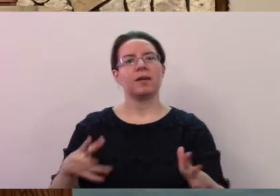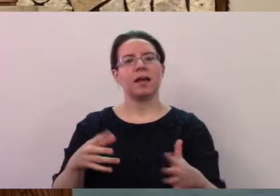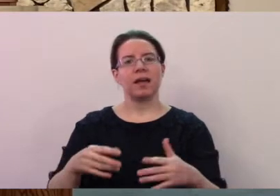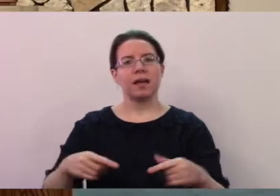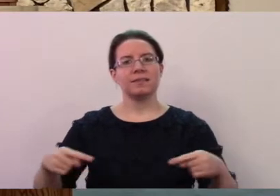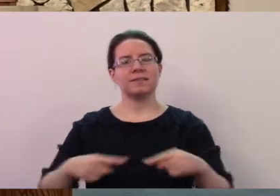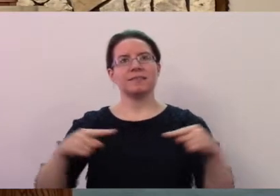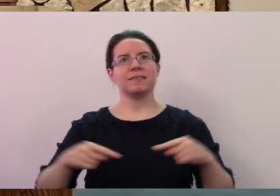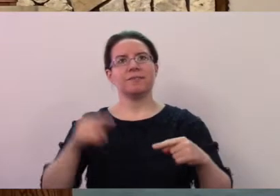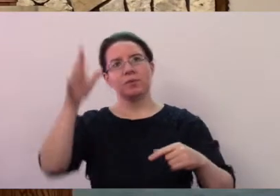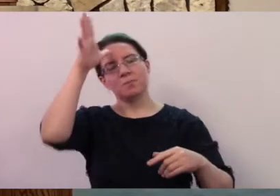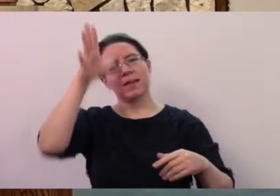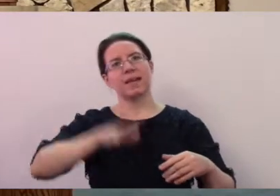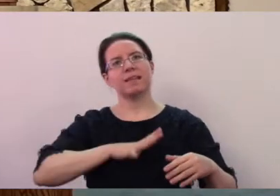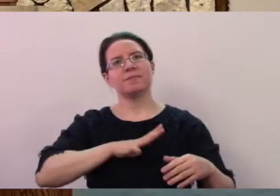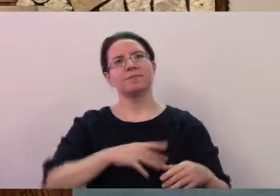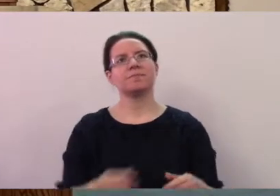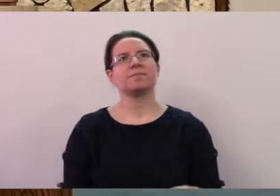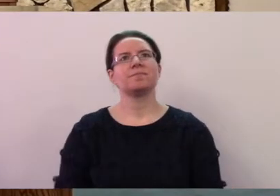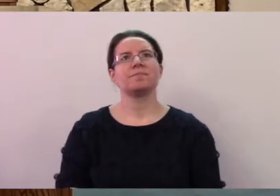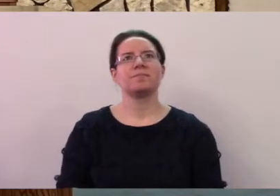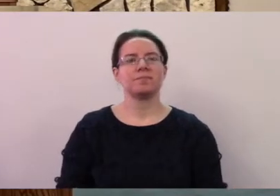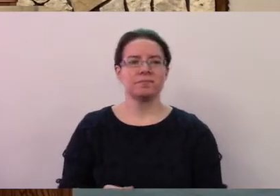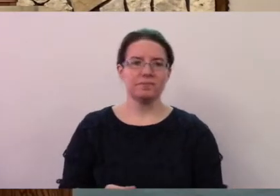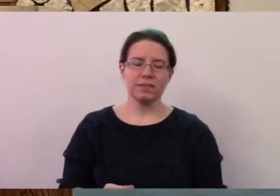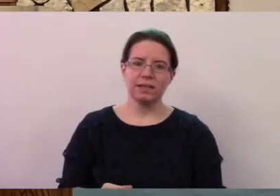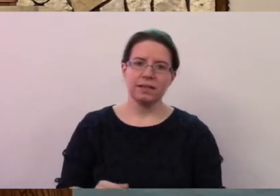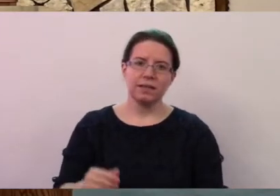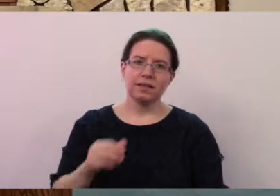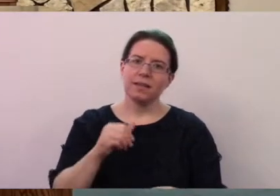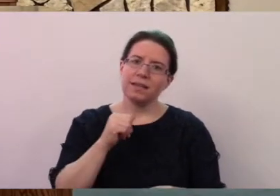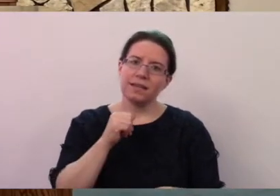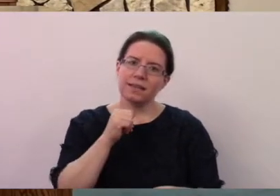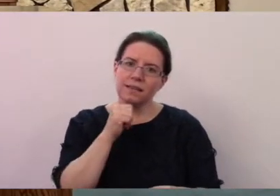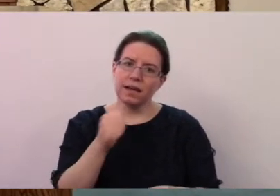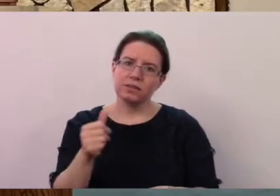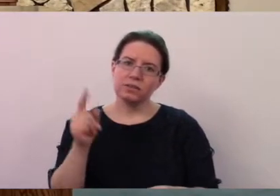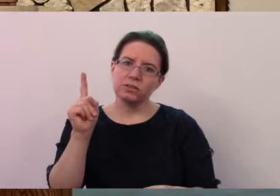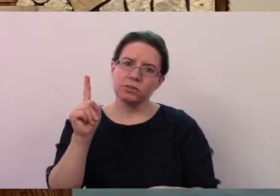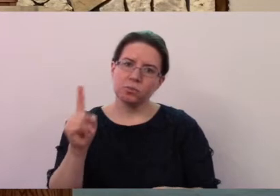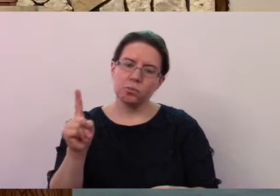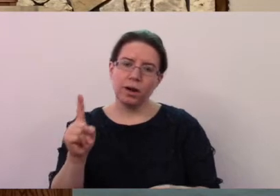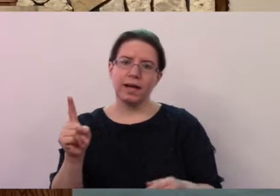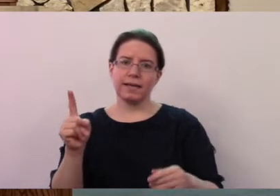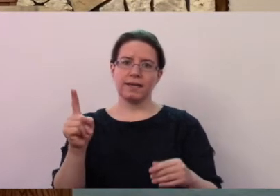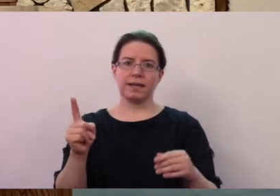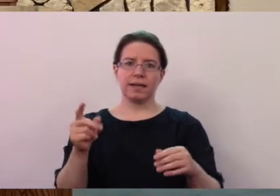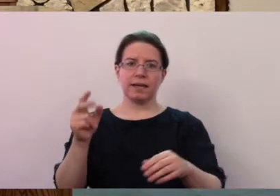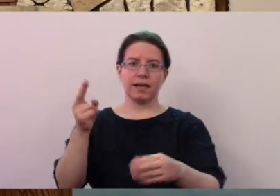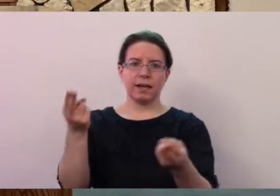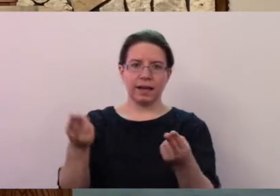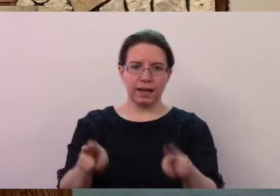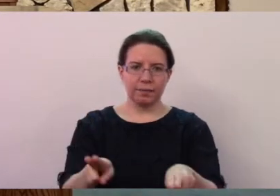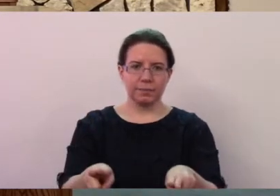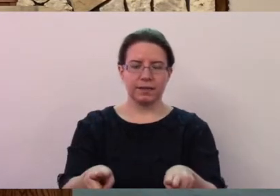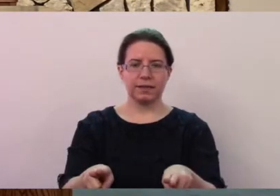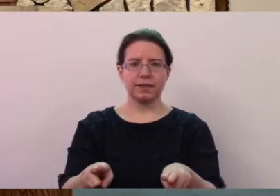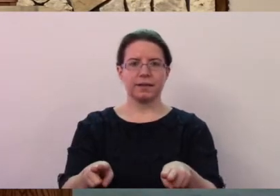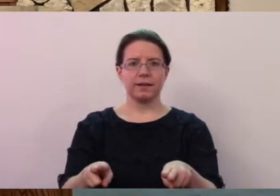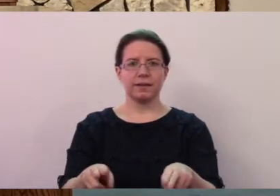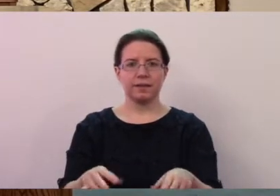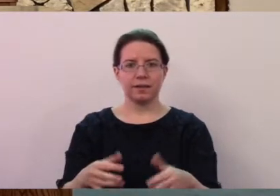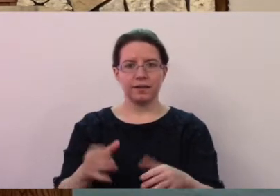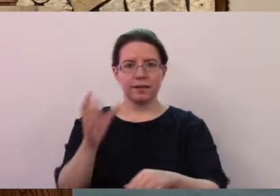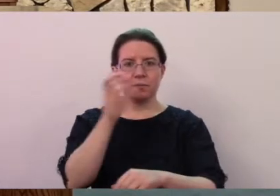more than a momentary event. Yes, it can be said that Christians were saved at the time of the new birth.